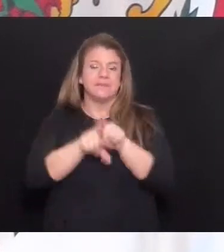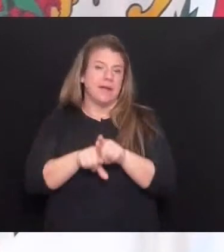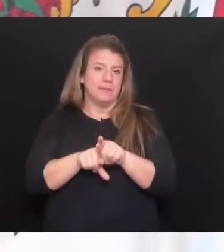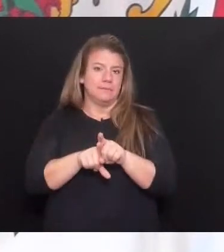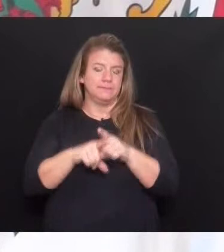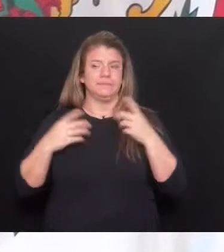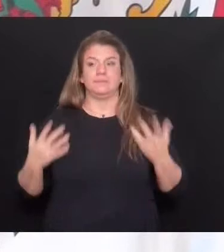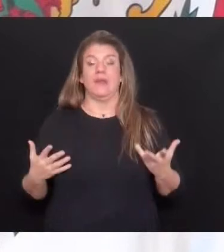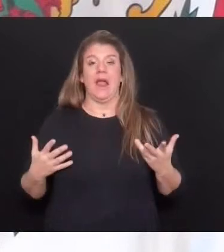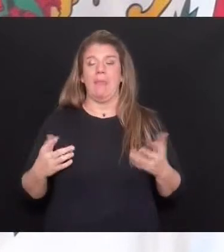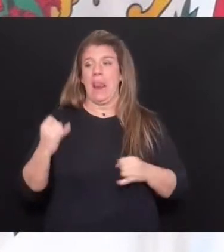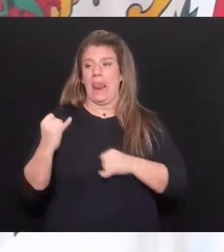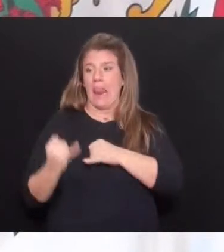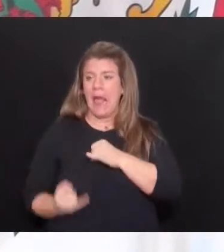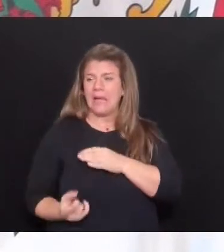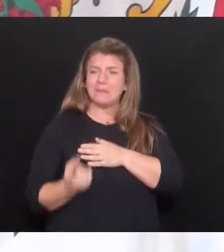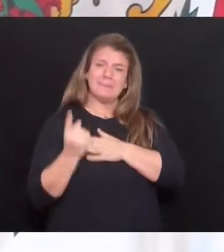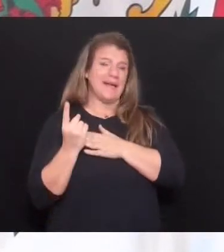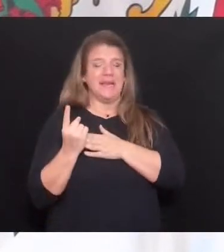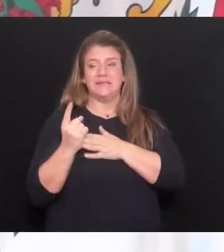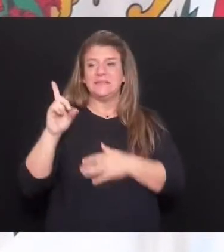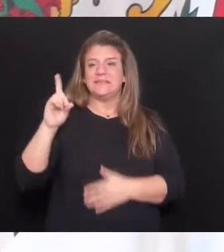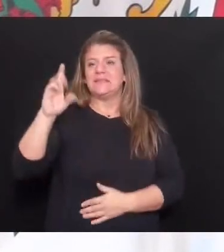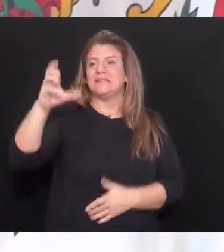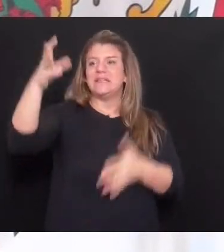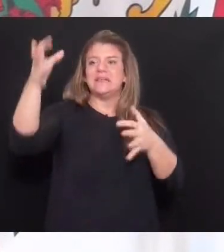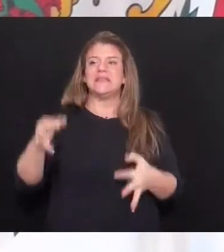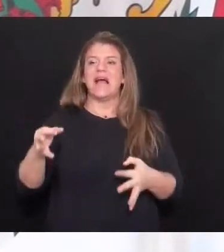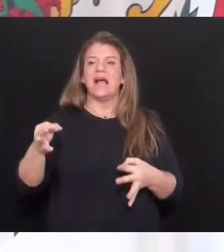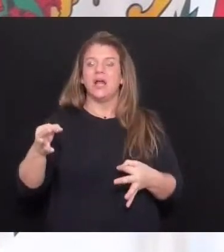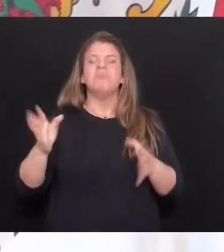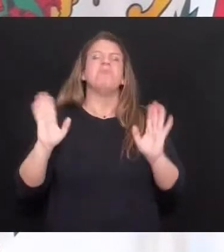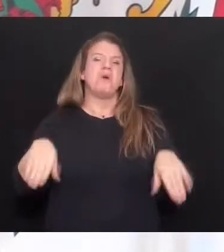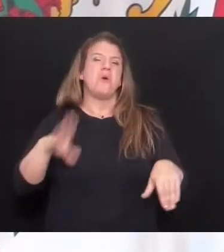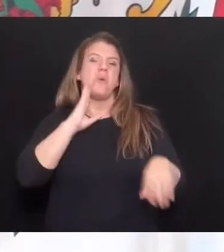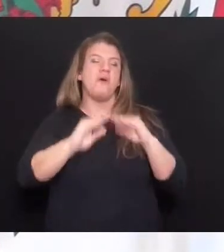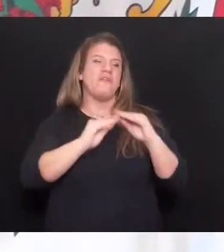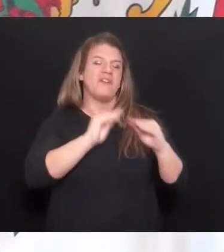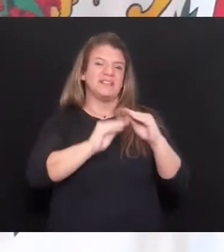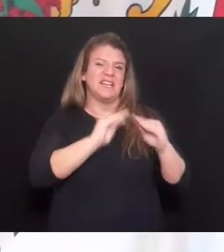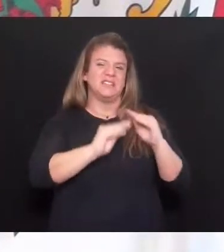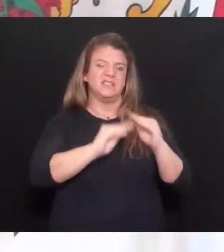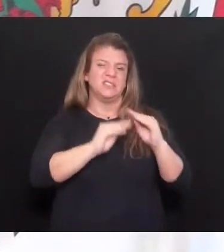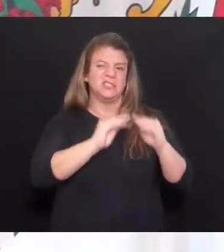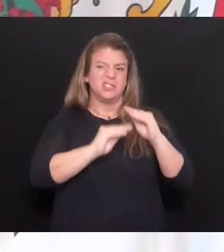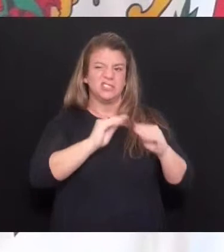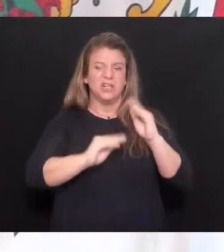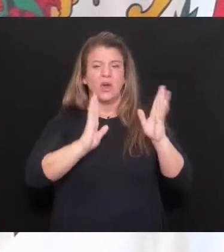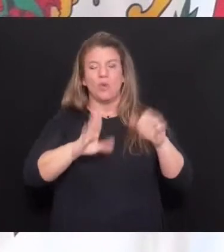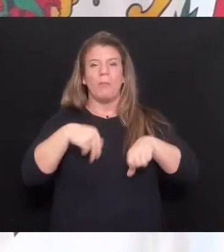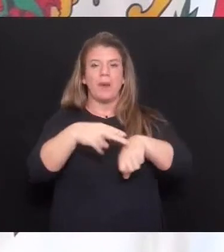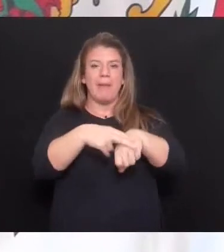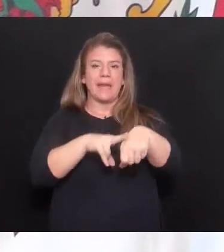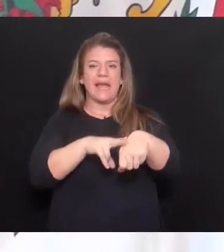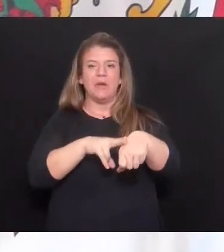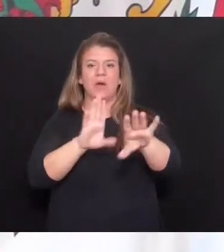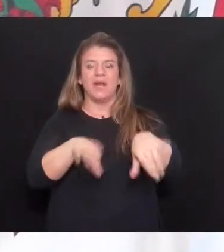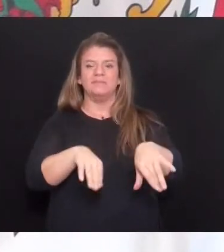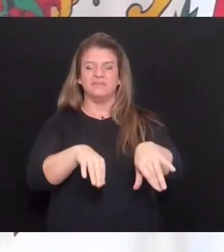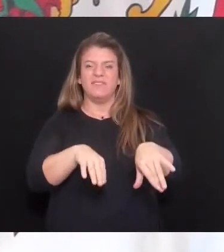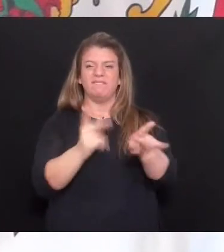at the 11th hour, DC decides, oh, well, we'll fix it, or we'll put, you know, a Band-Aid on